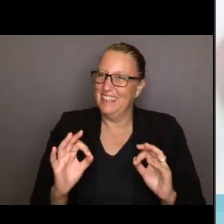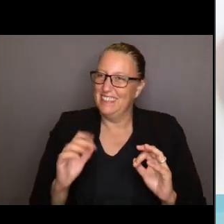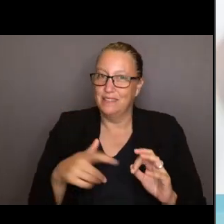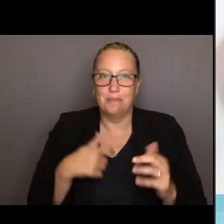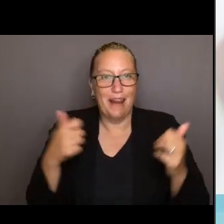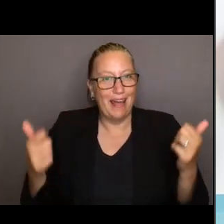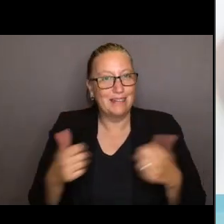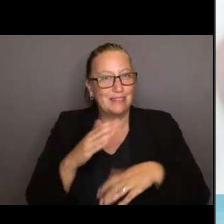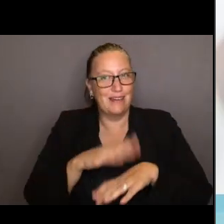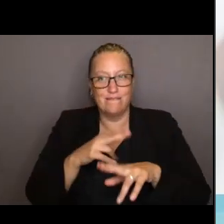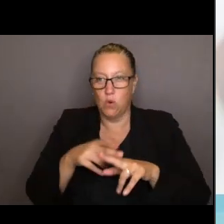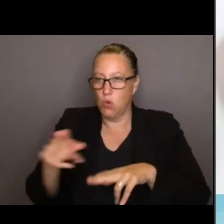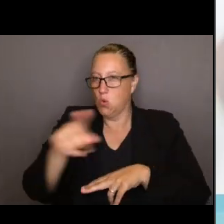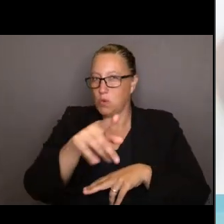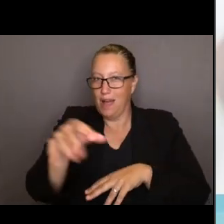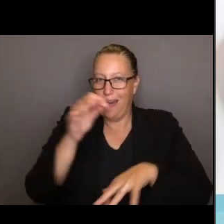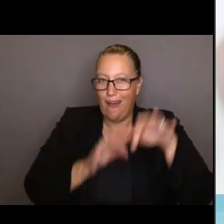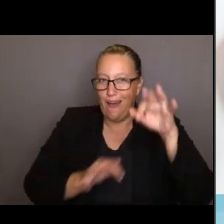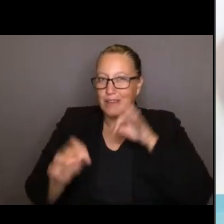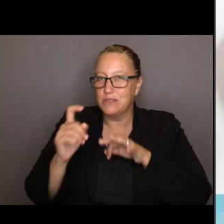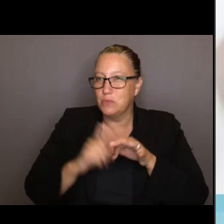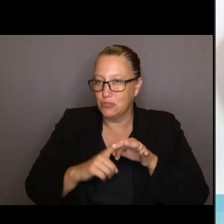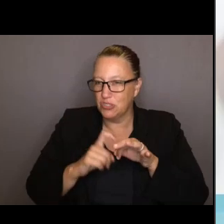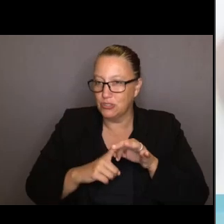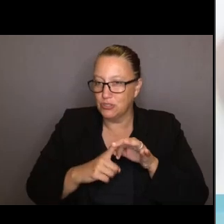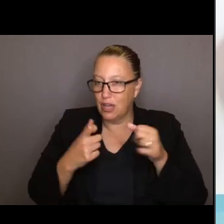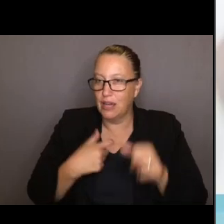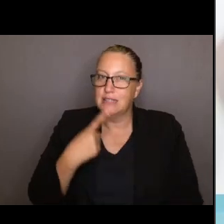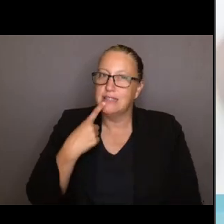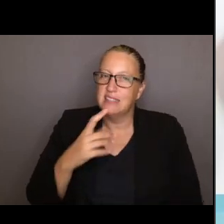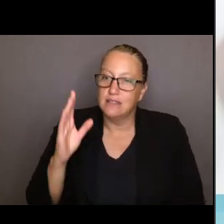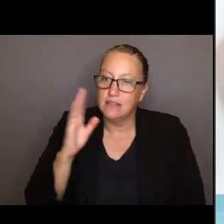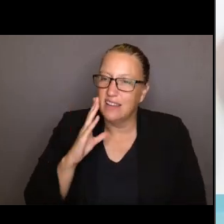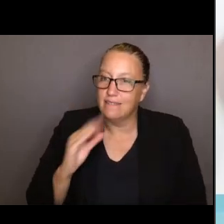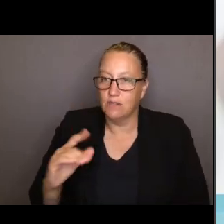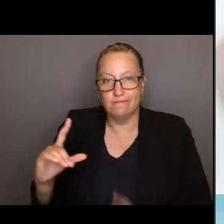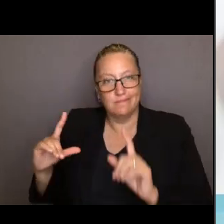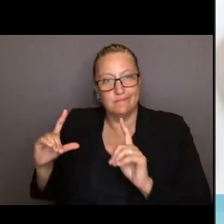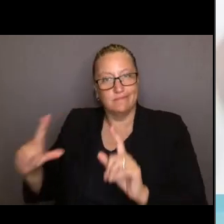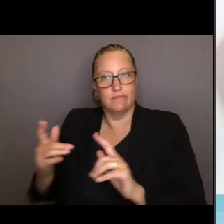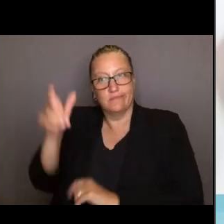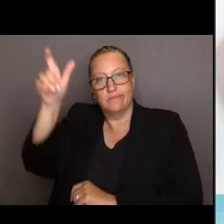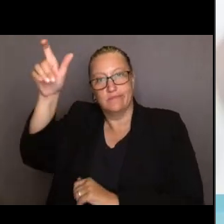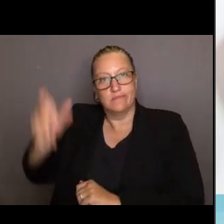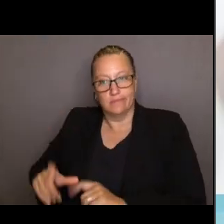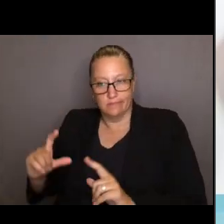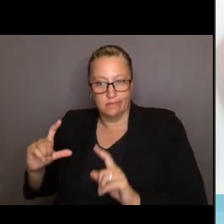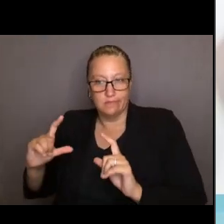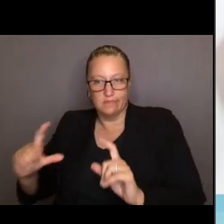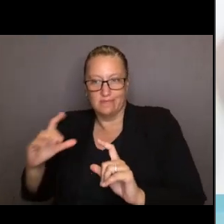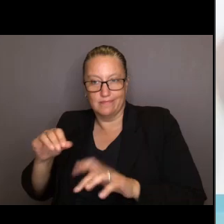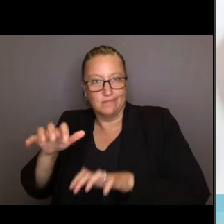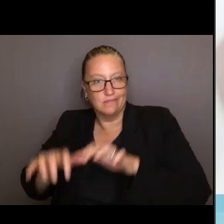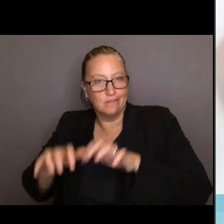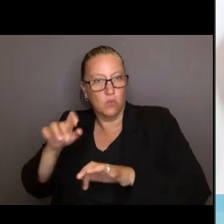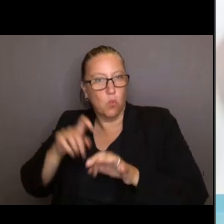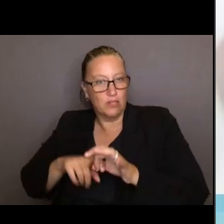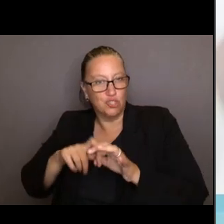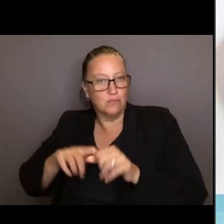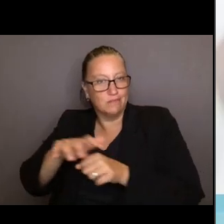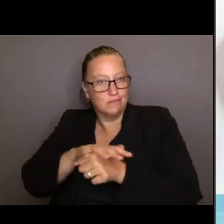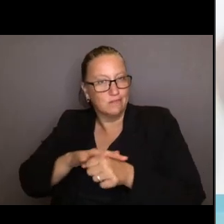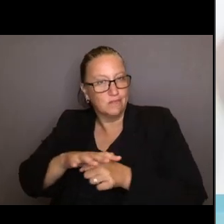for questions. So as I said earlier, there's a question section on your screen. Feel free to type a